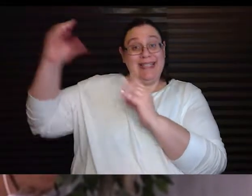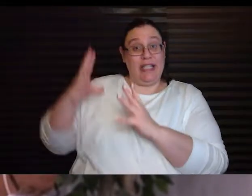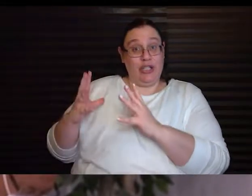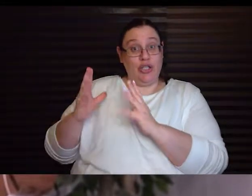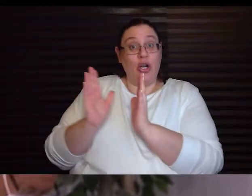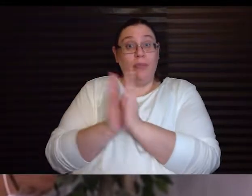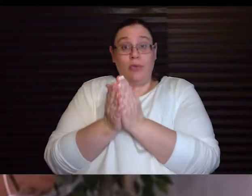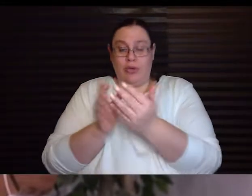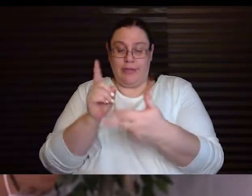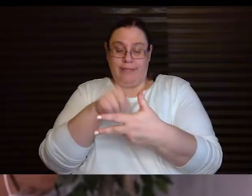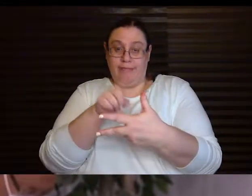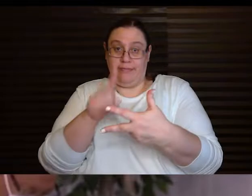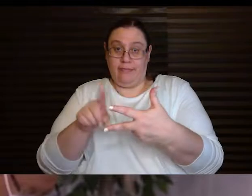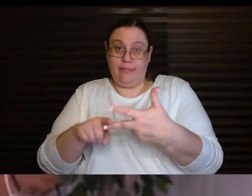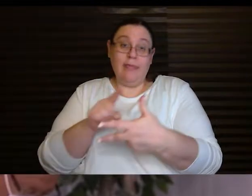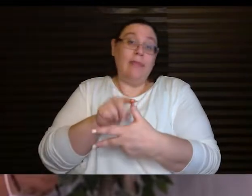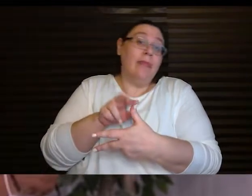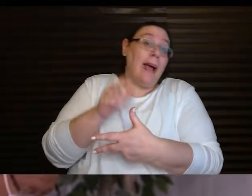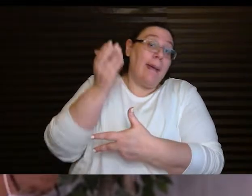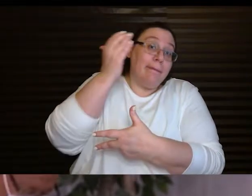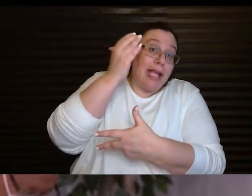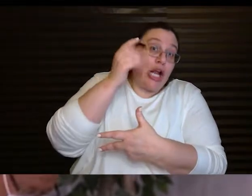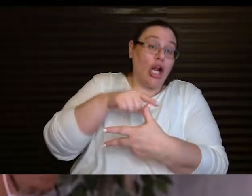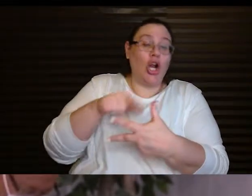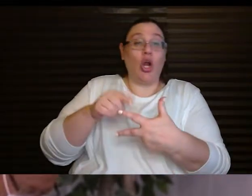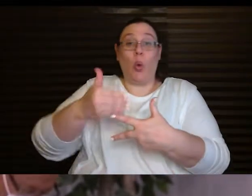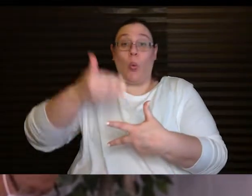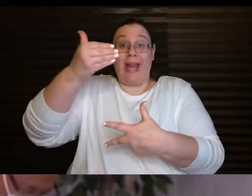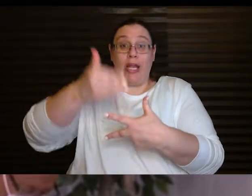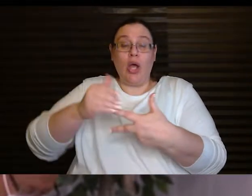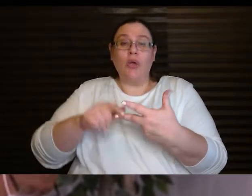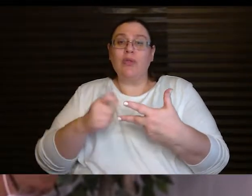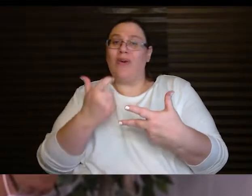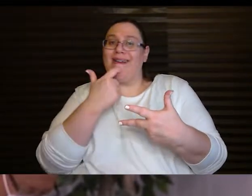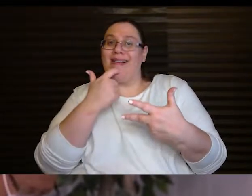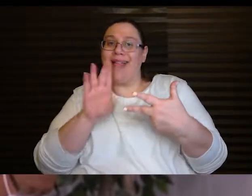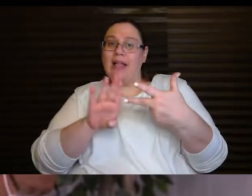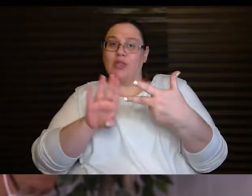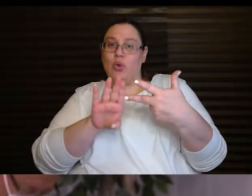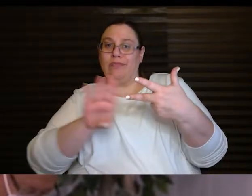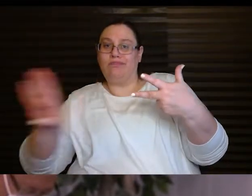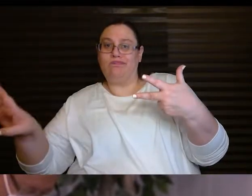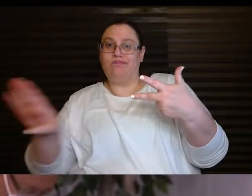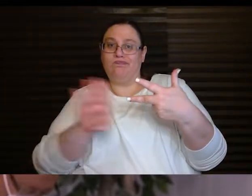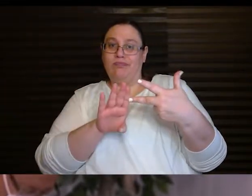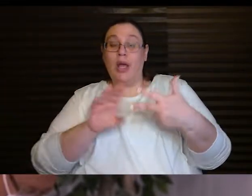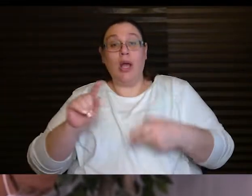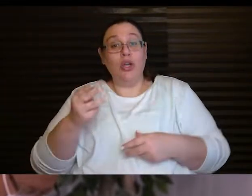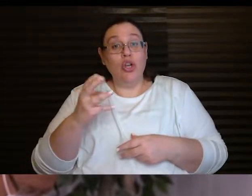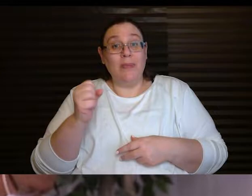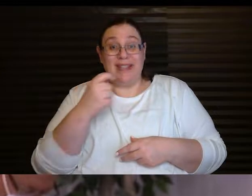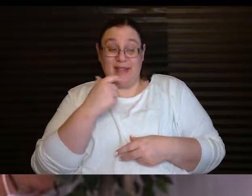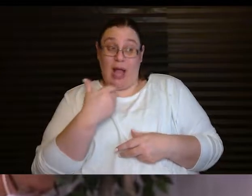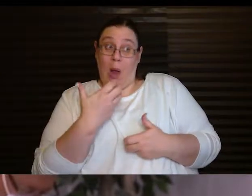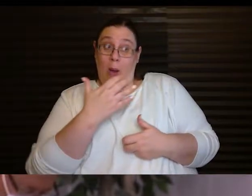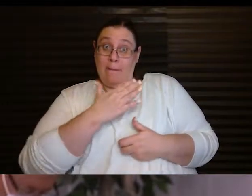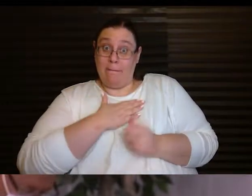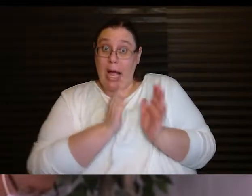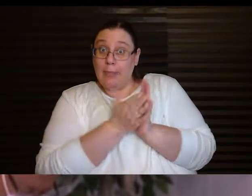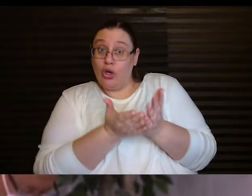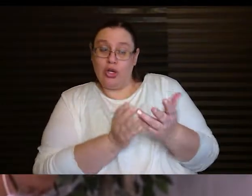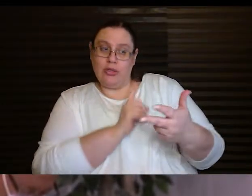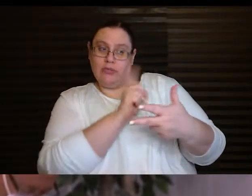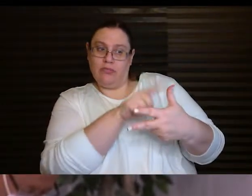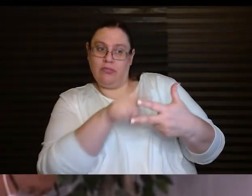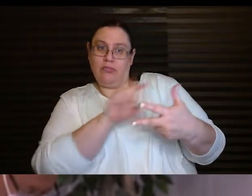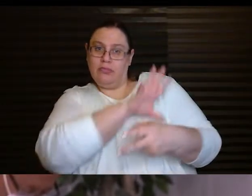that books are either mirrors, windows, or sliding glass doors. I want mine, she said, to be all